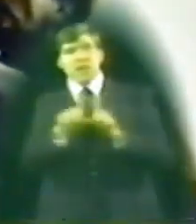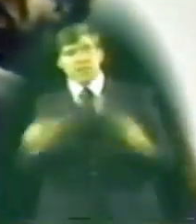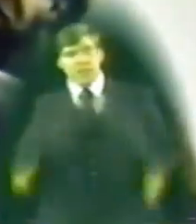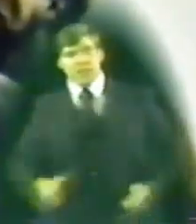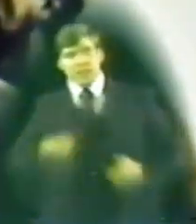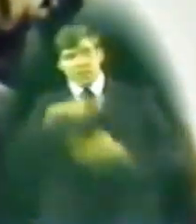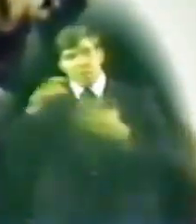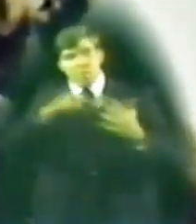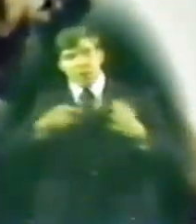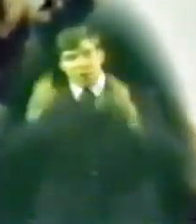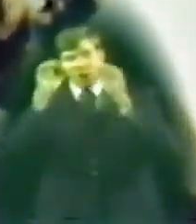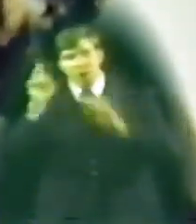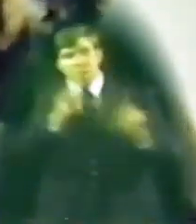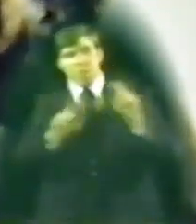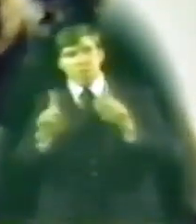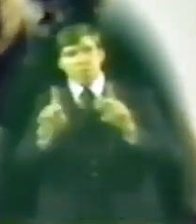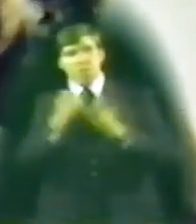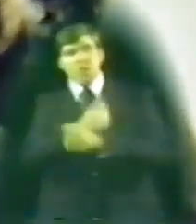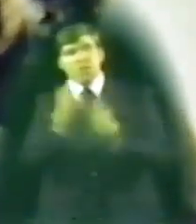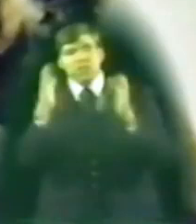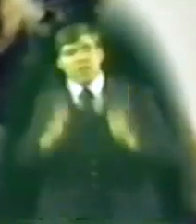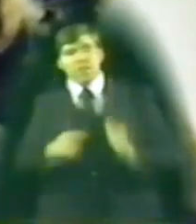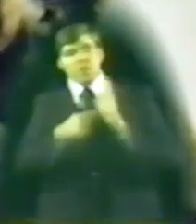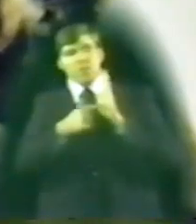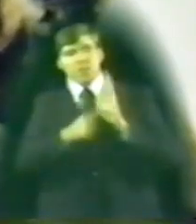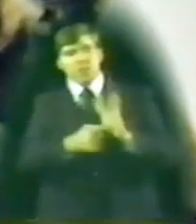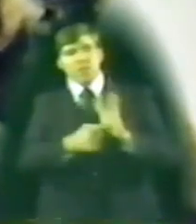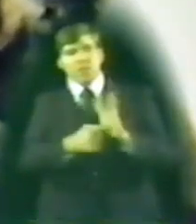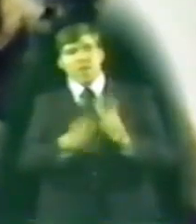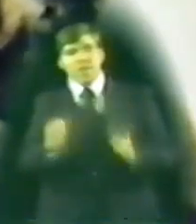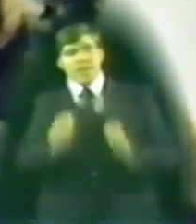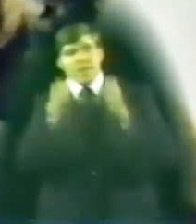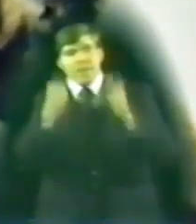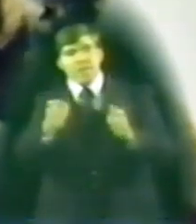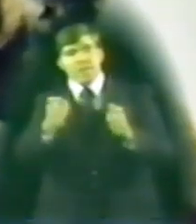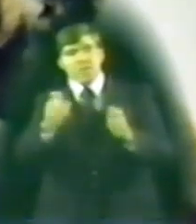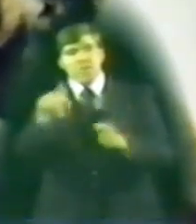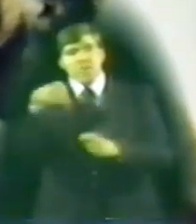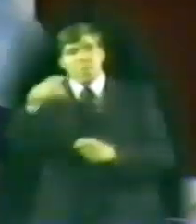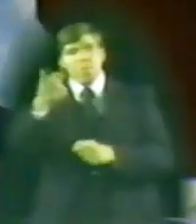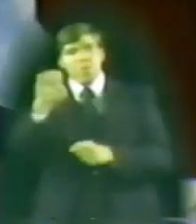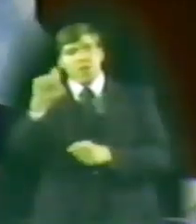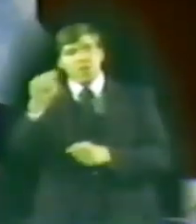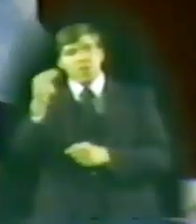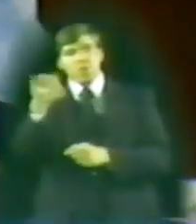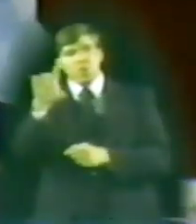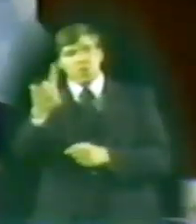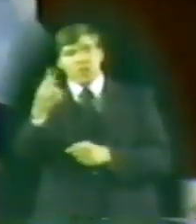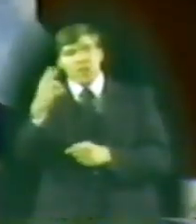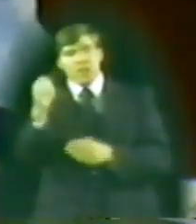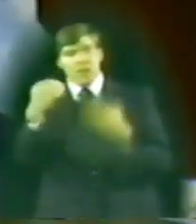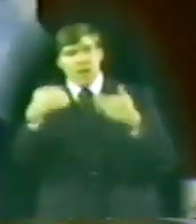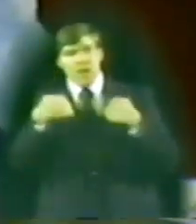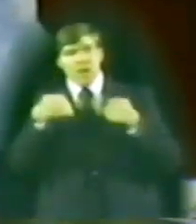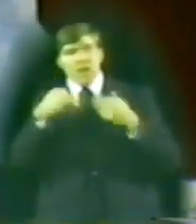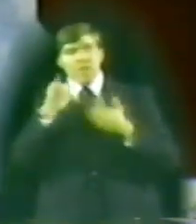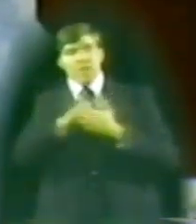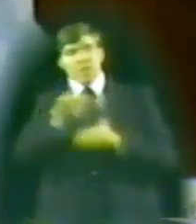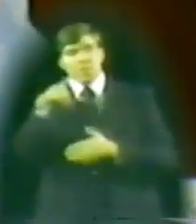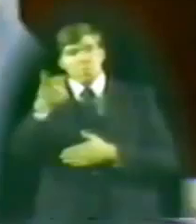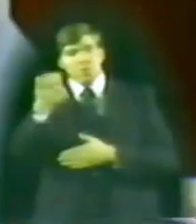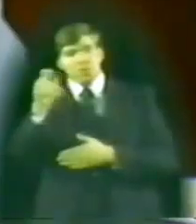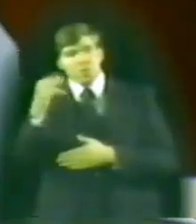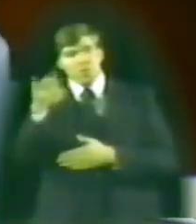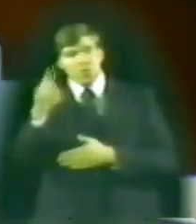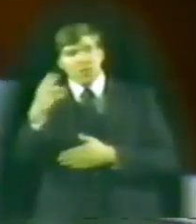people, the Savior demonstrated the spiritual gifts of the priesthood he bore. This priesthood and these powers he passed on to